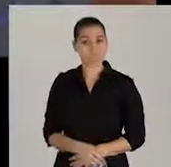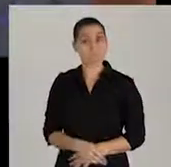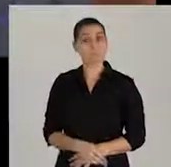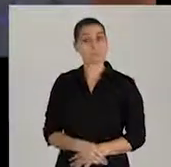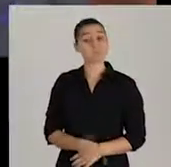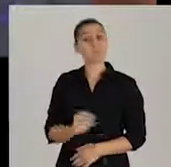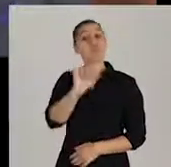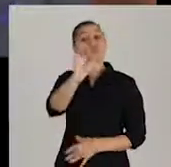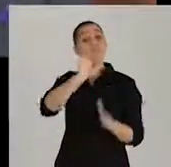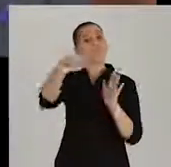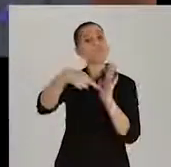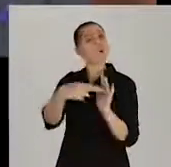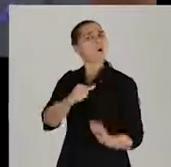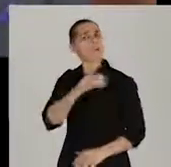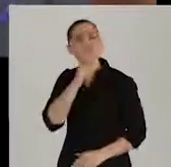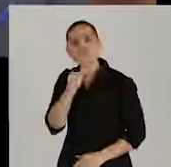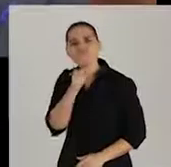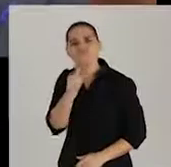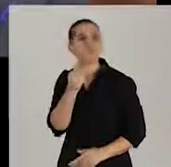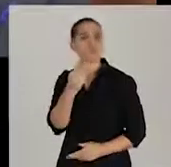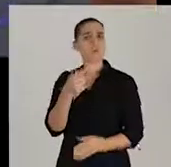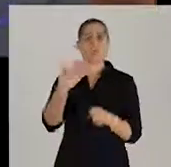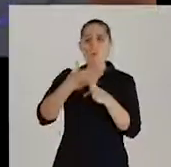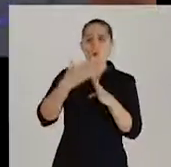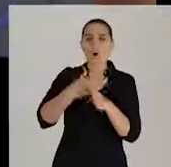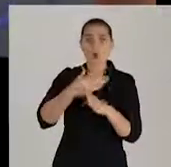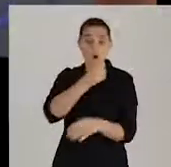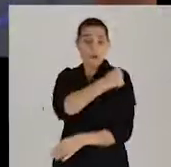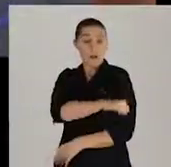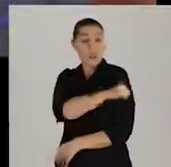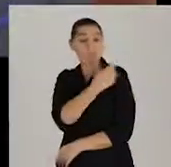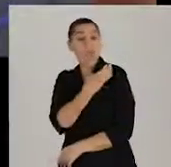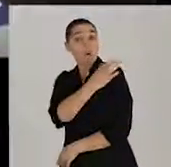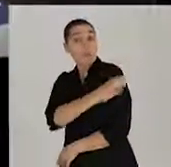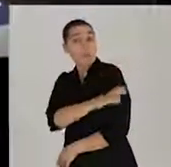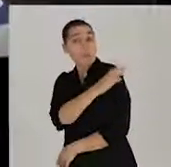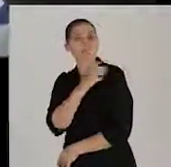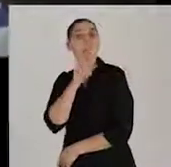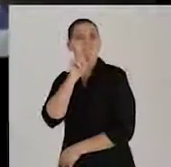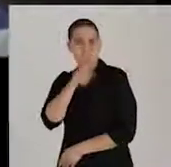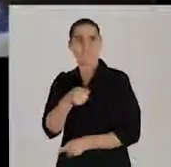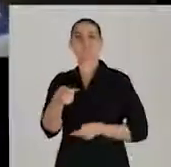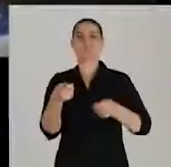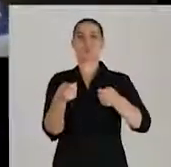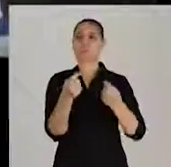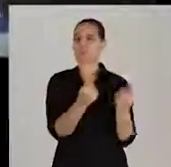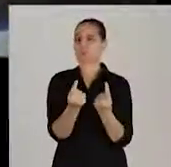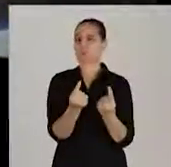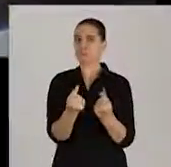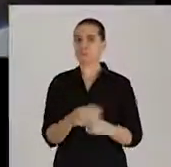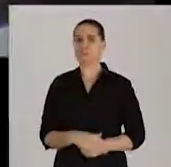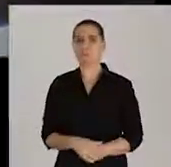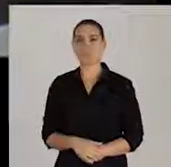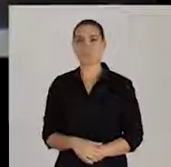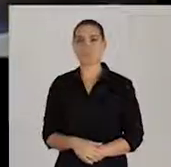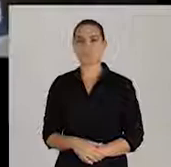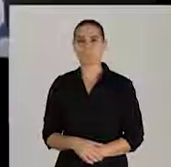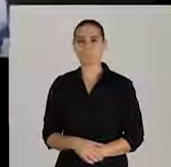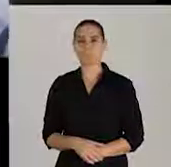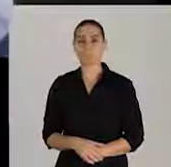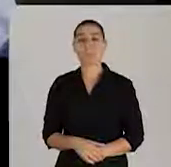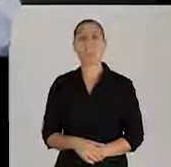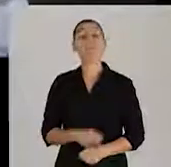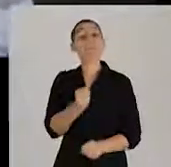these TB infection control measures. Let's take a closer look how. These things should be in place. Facility administrators